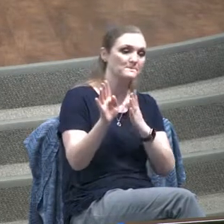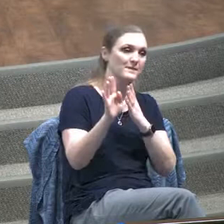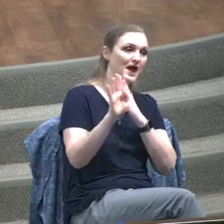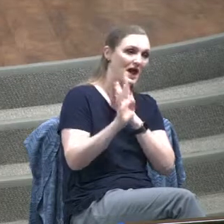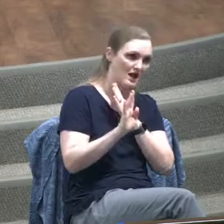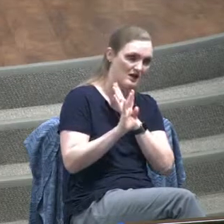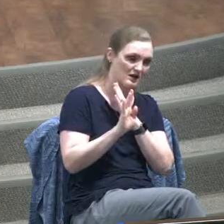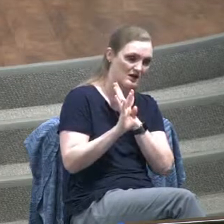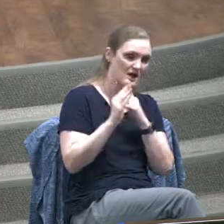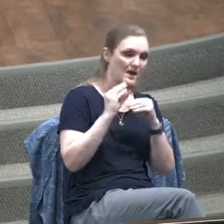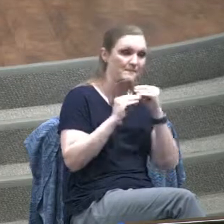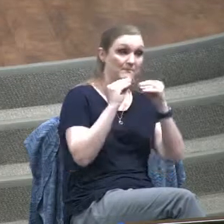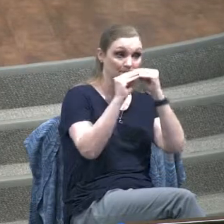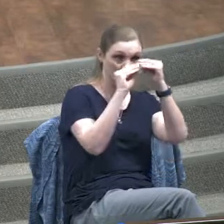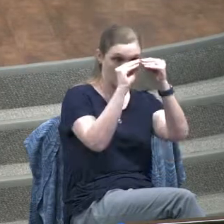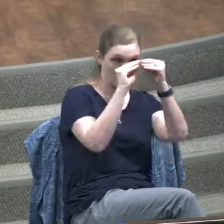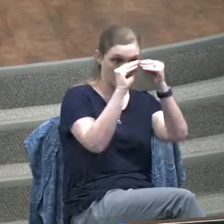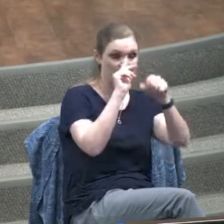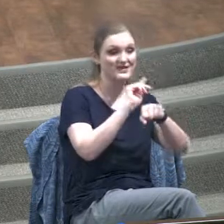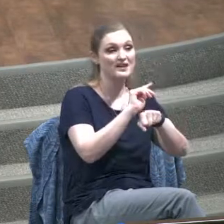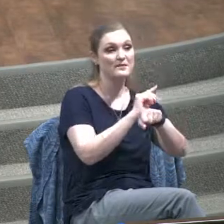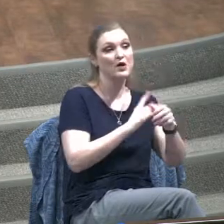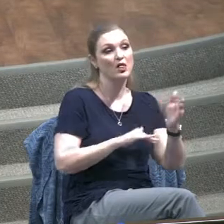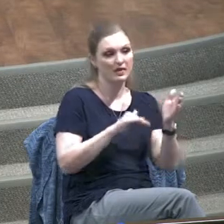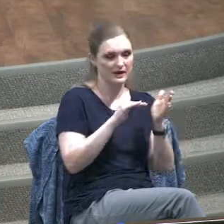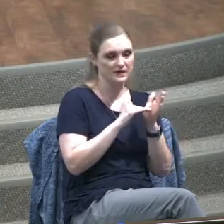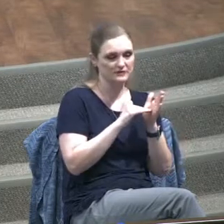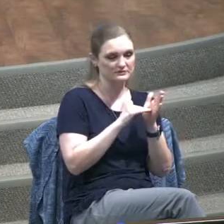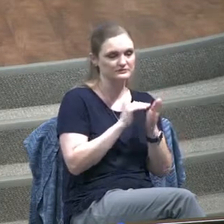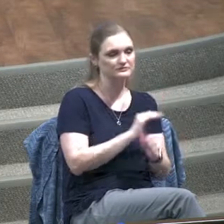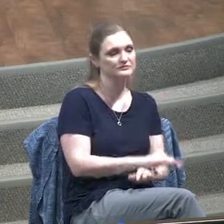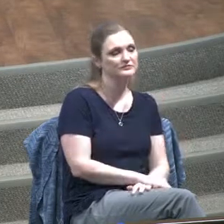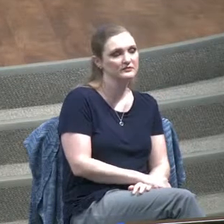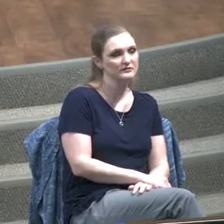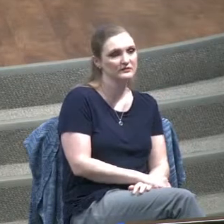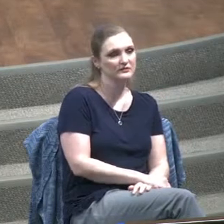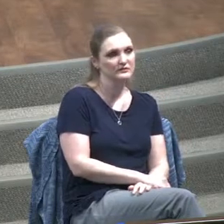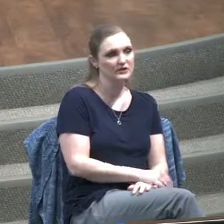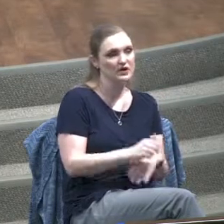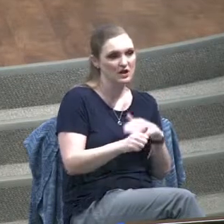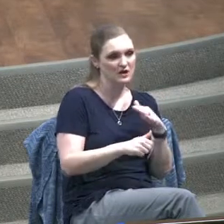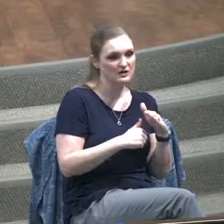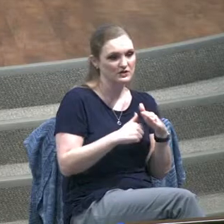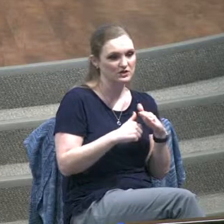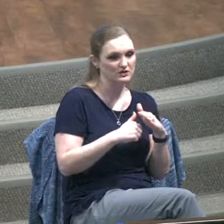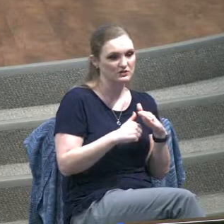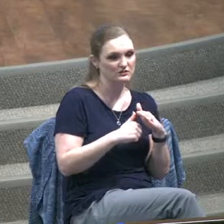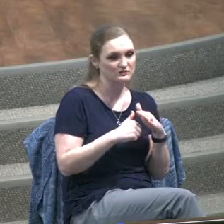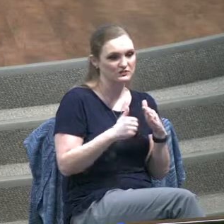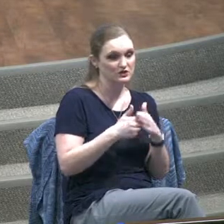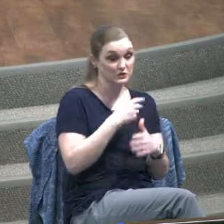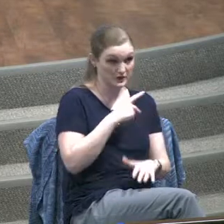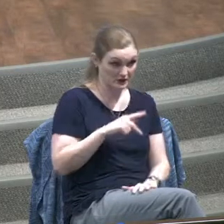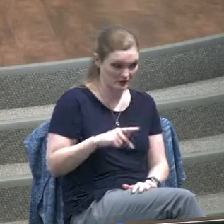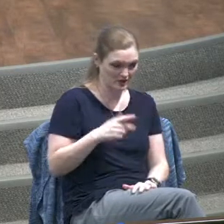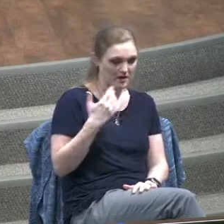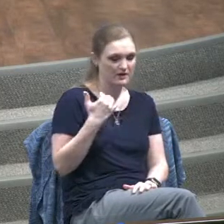they're starting to rebuild the temple again under him.